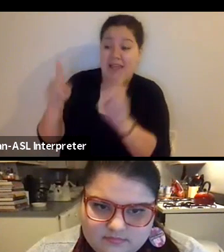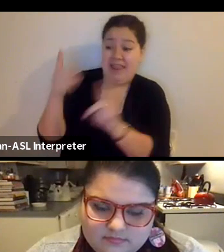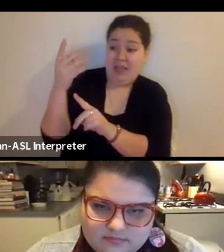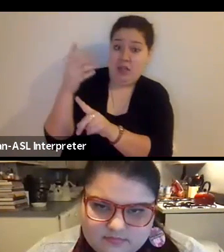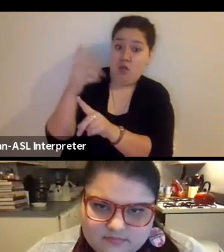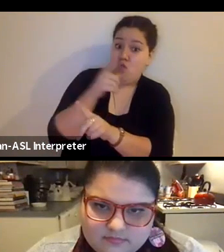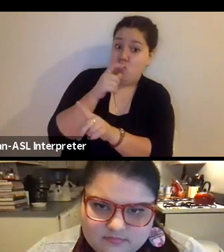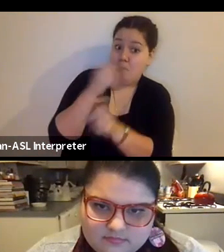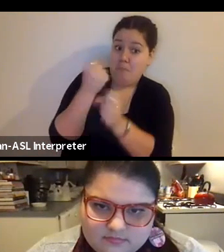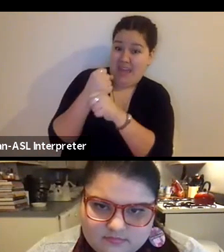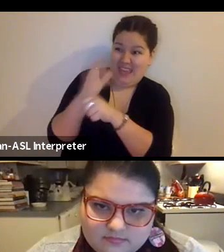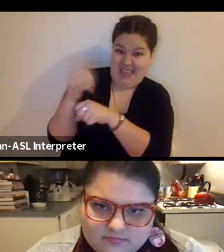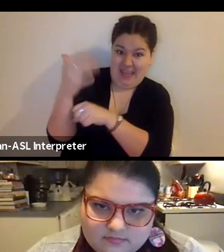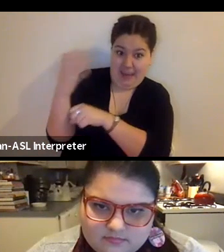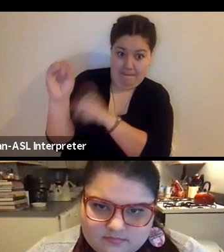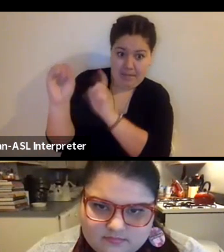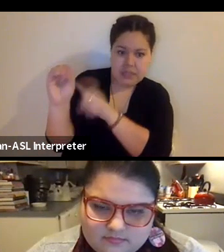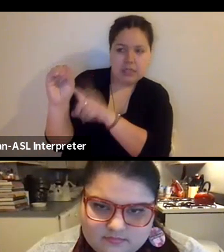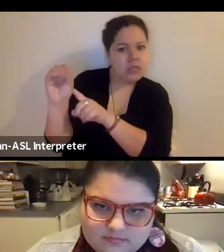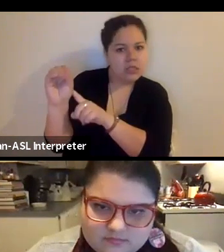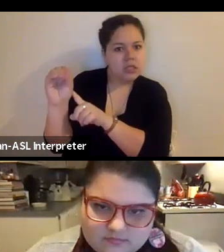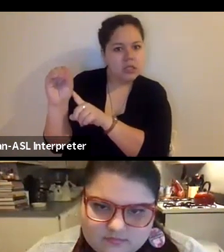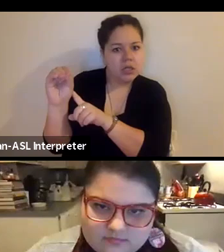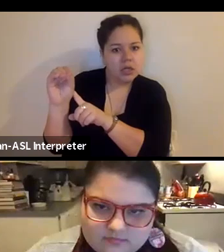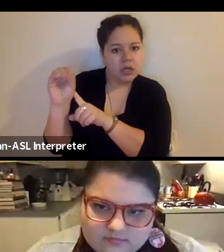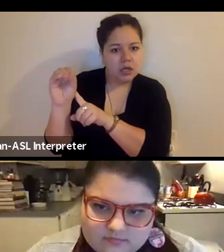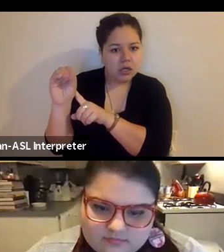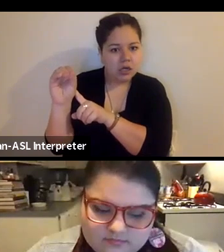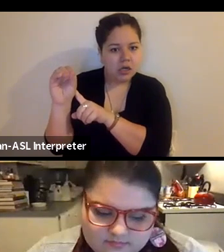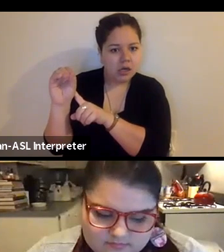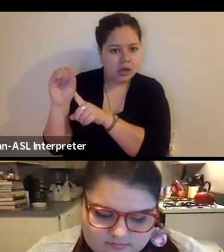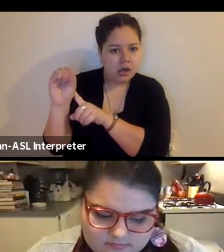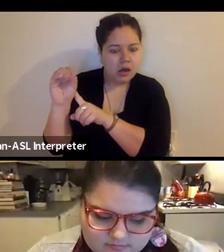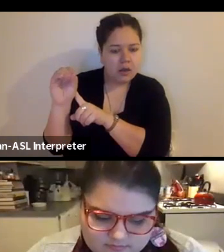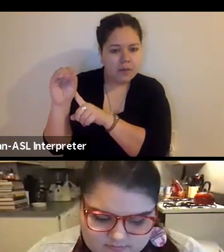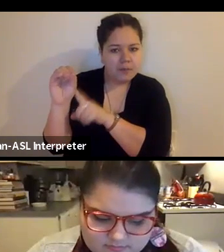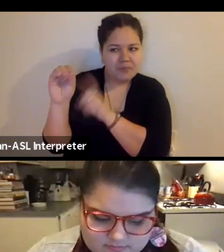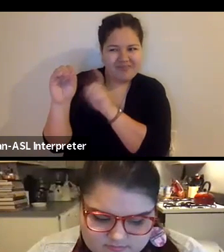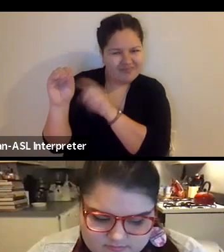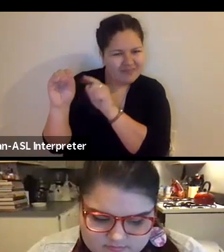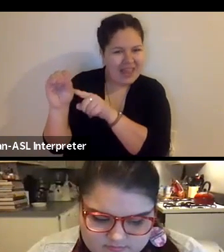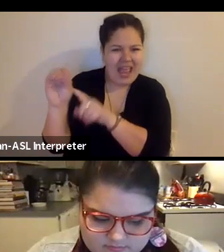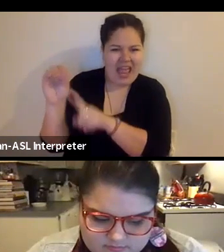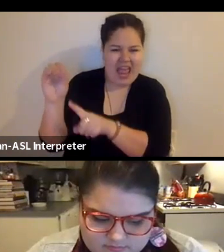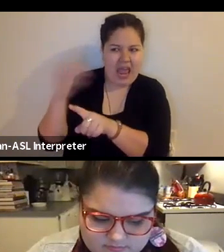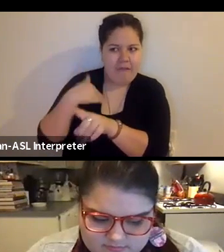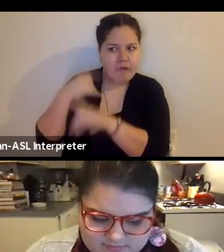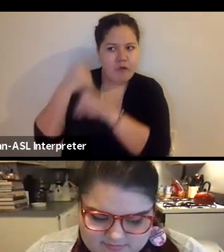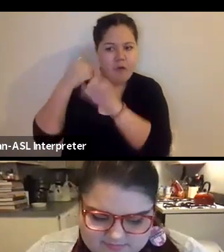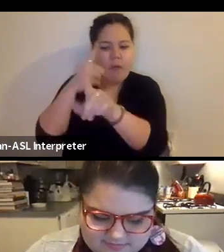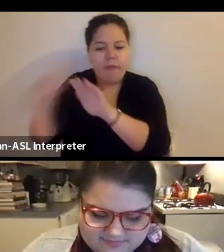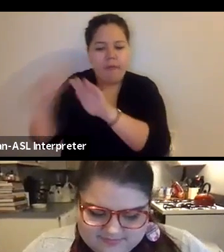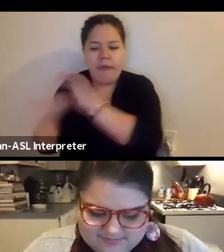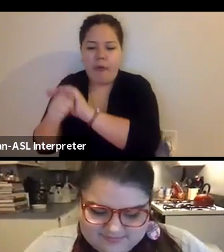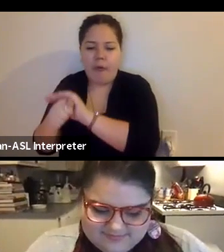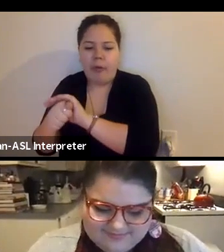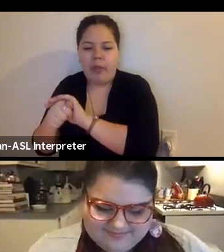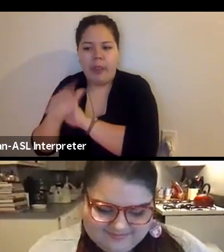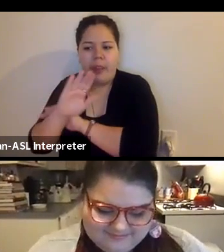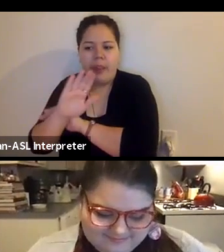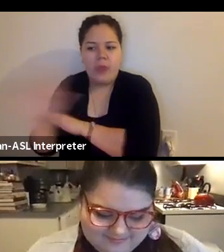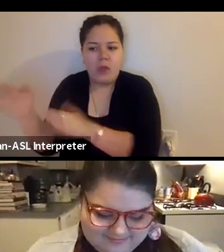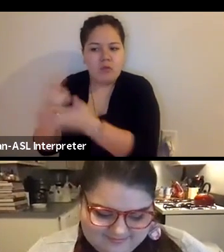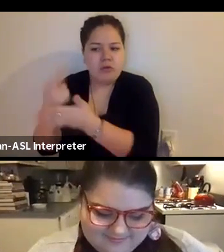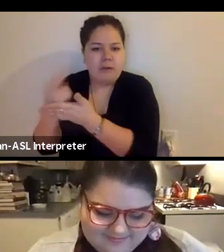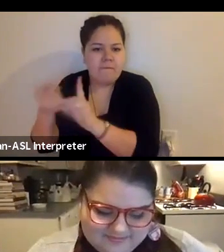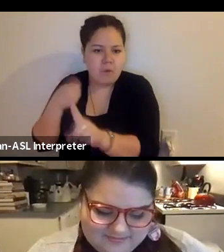them are invested in obscuring the sources for the most part. So it